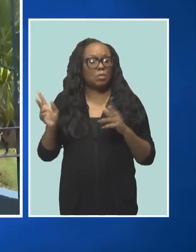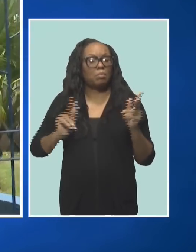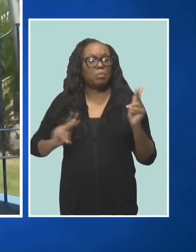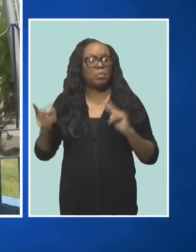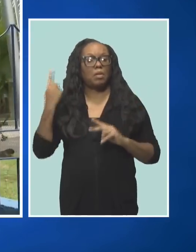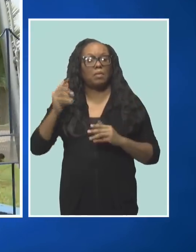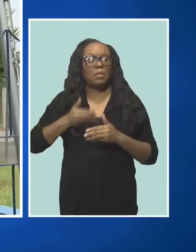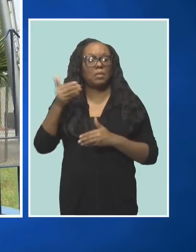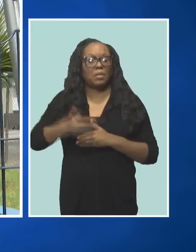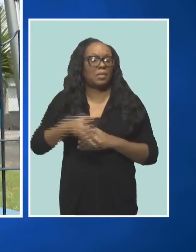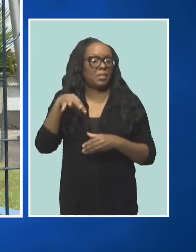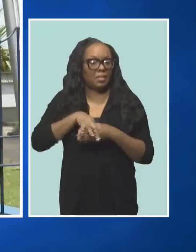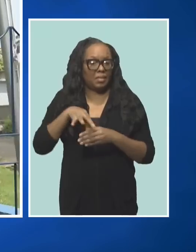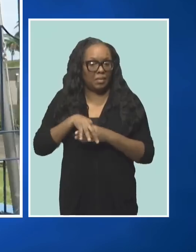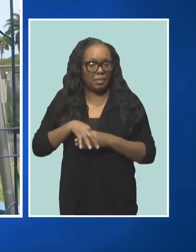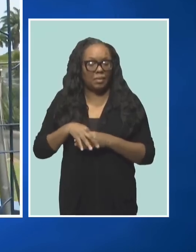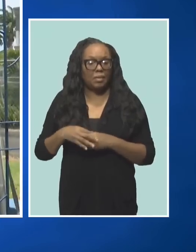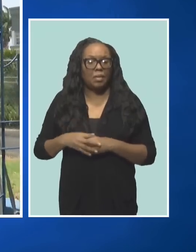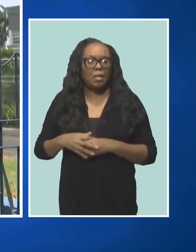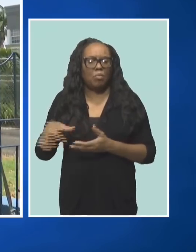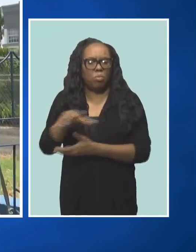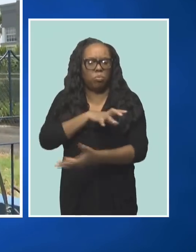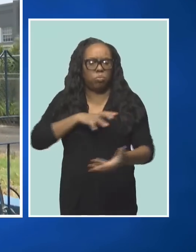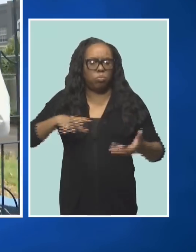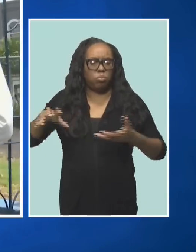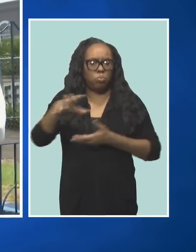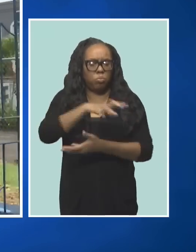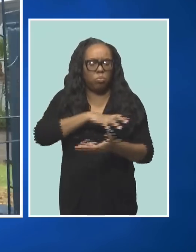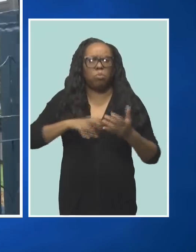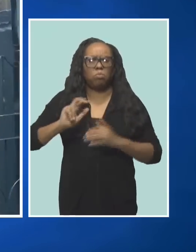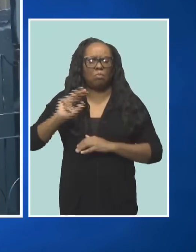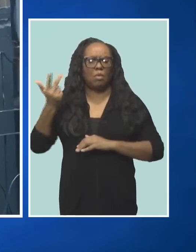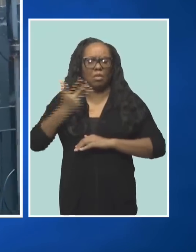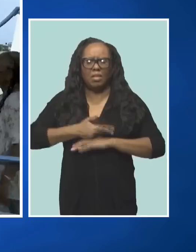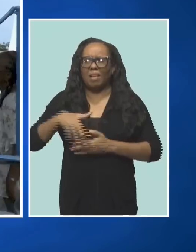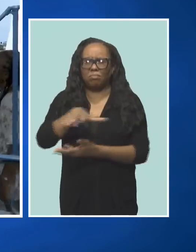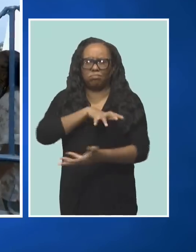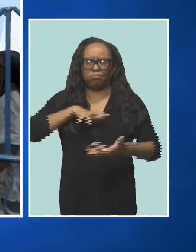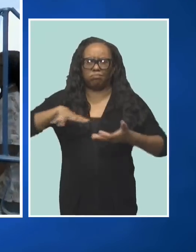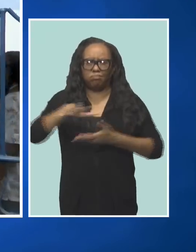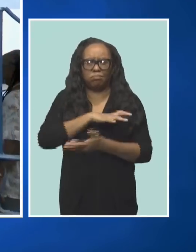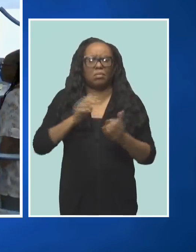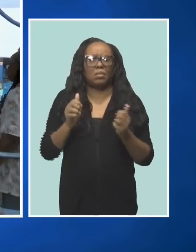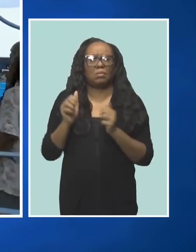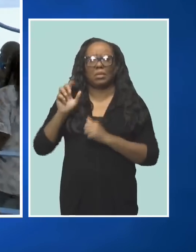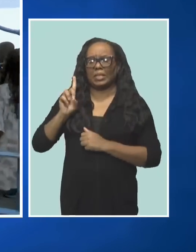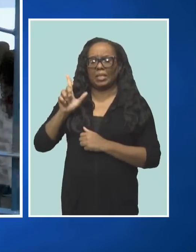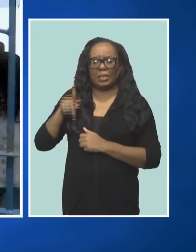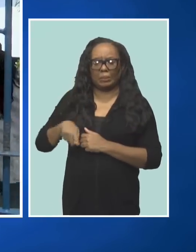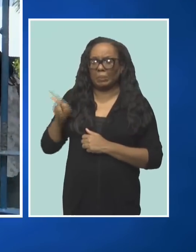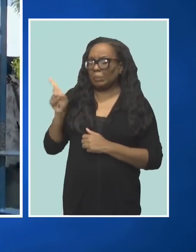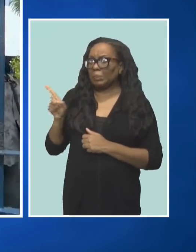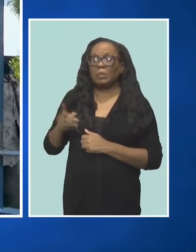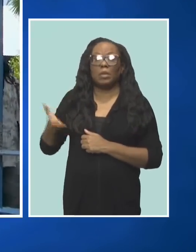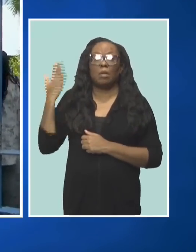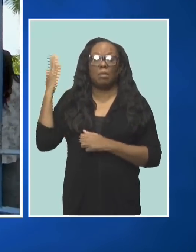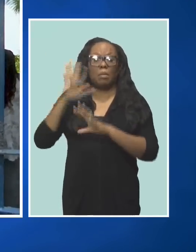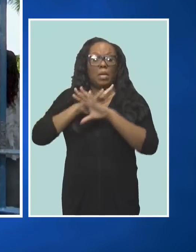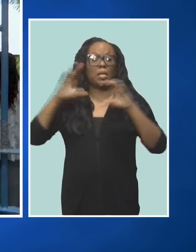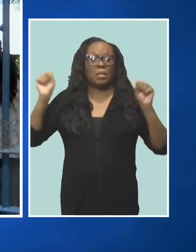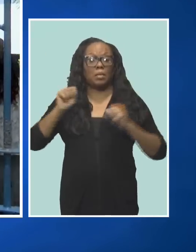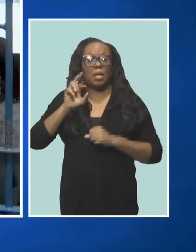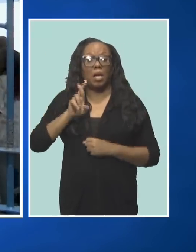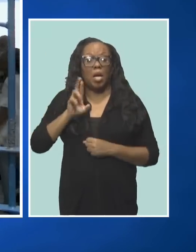the next general elections. Meanwhile, chaos continued on the third day of the annual General Conference. Former President Dr.